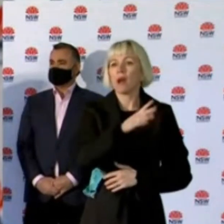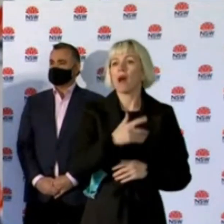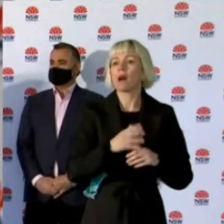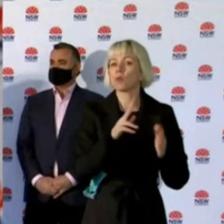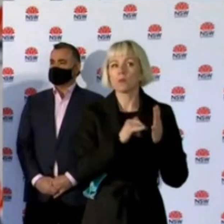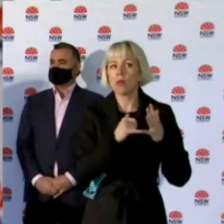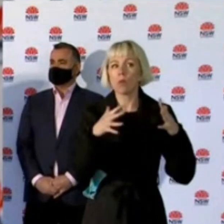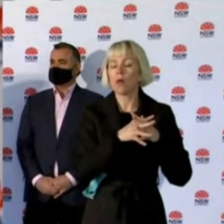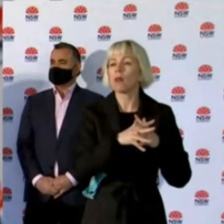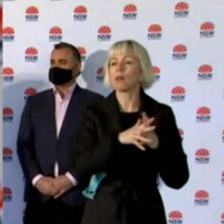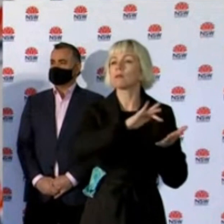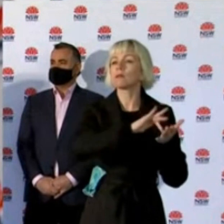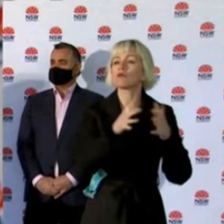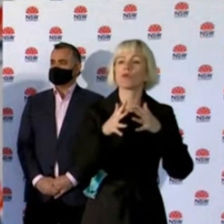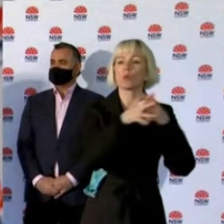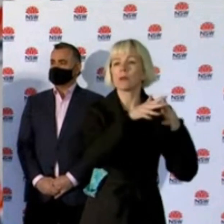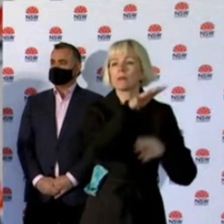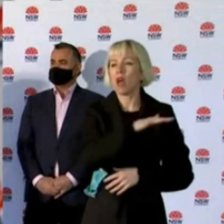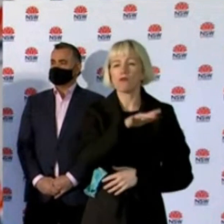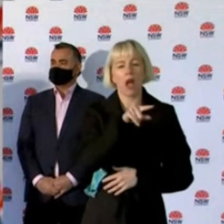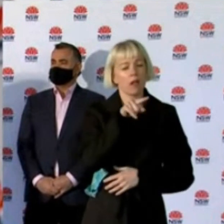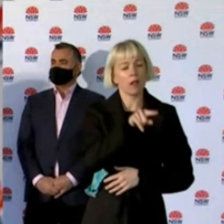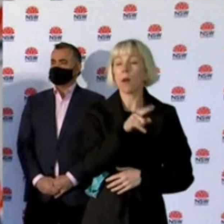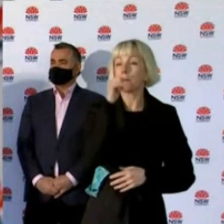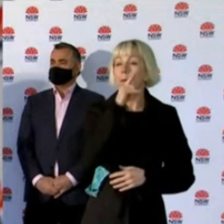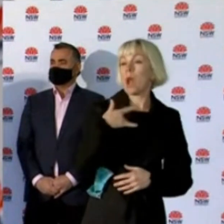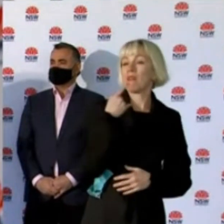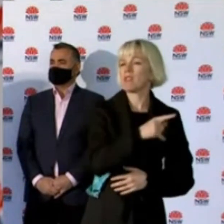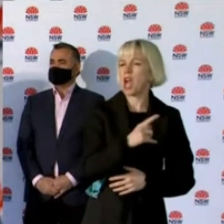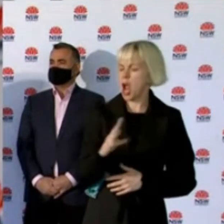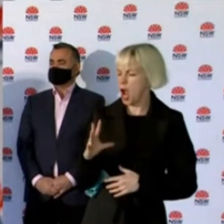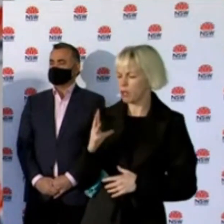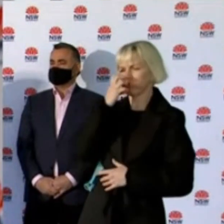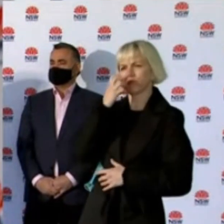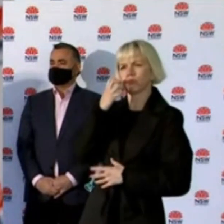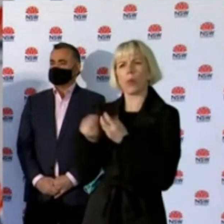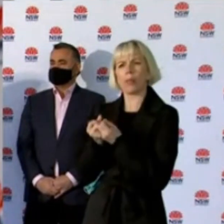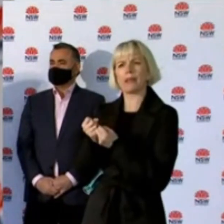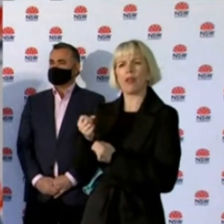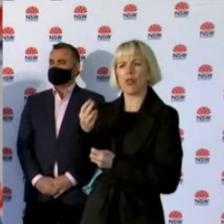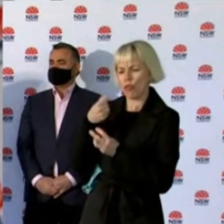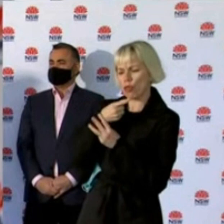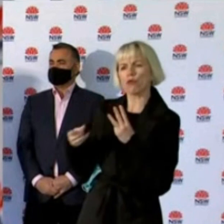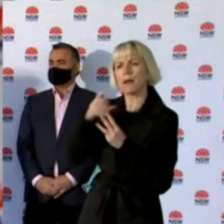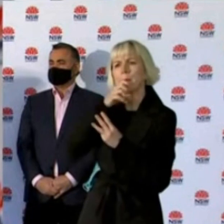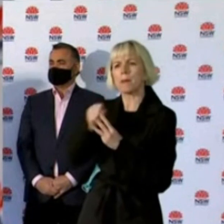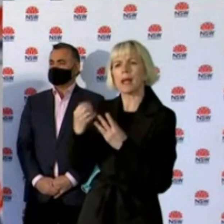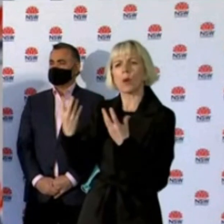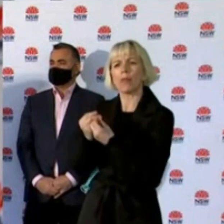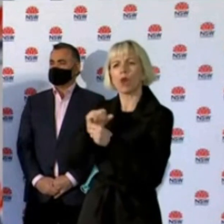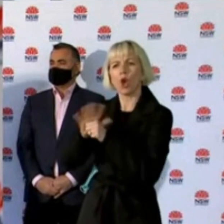from those 3 gentlemen. Despite what I would say was the very best and strong health advice, they left Greater